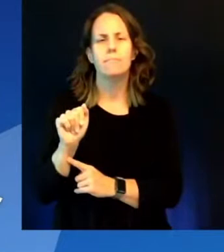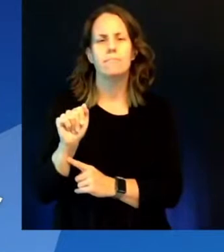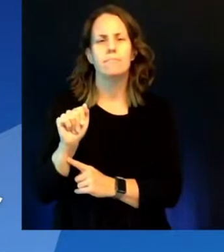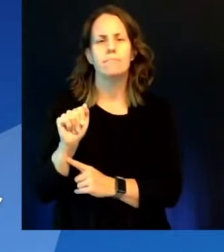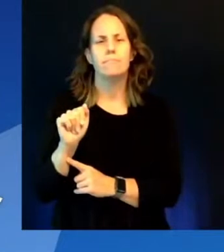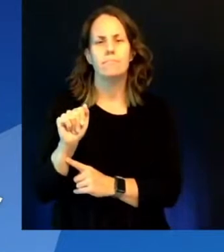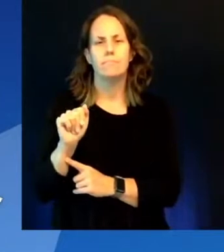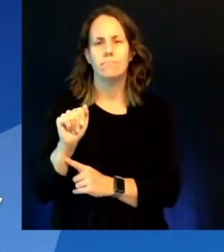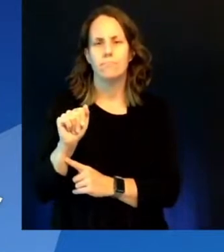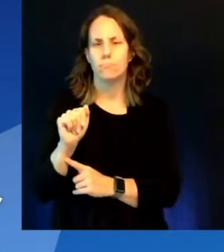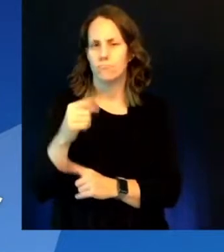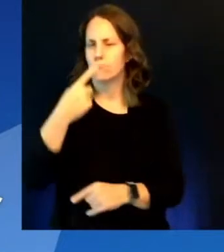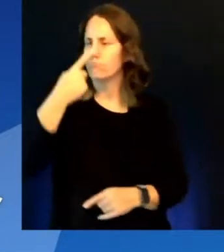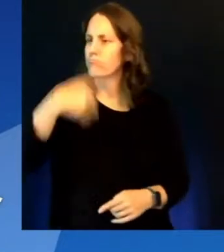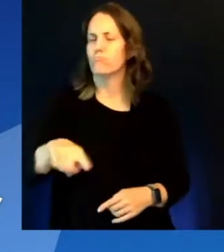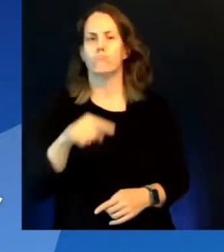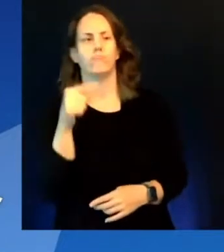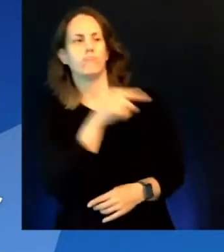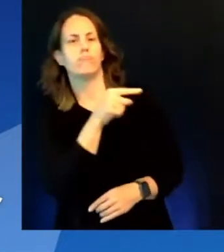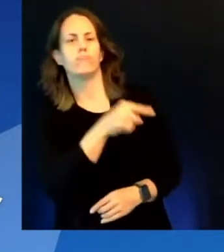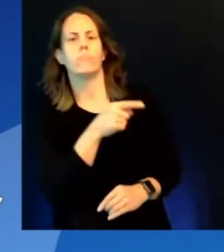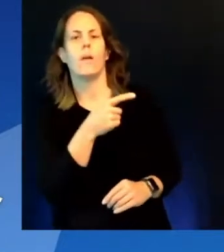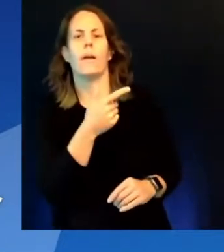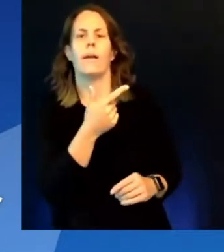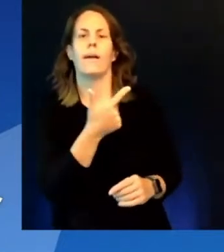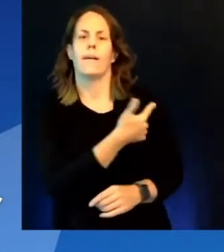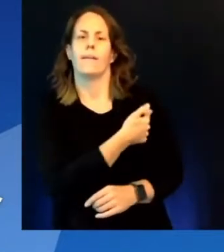people know about the difference between these two?